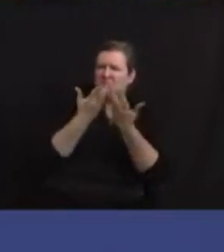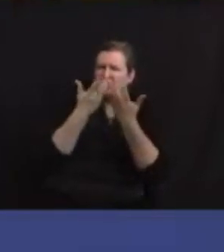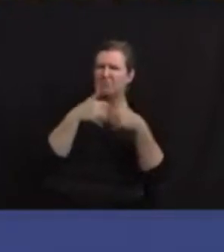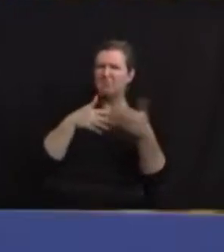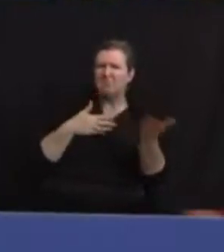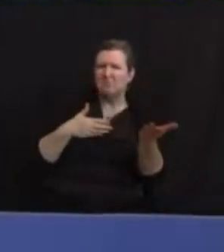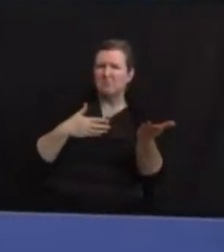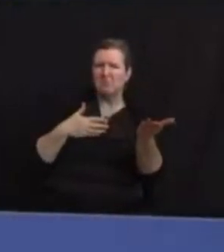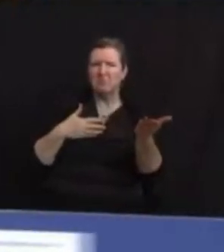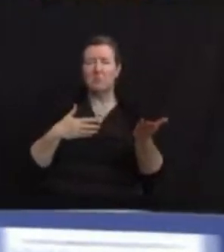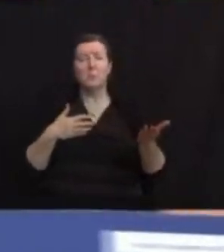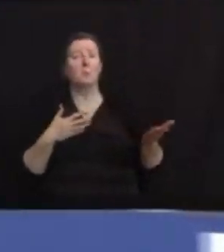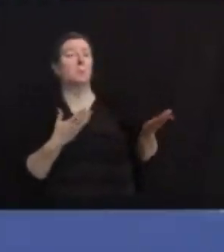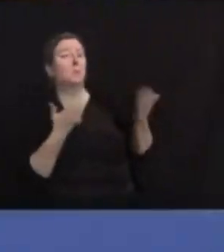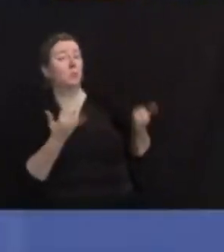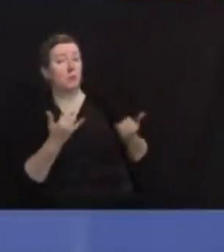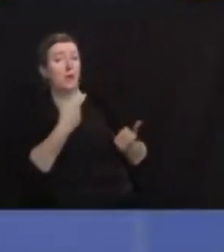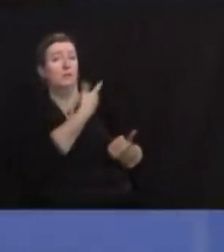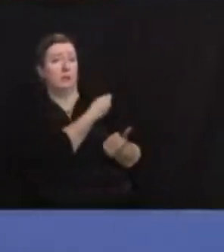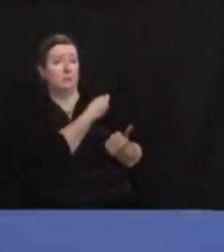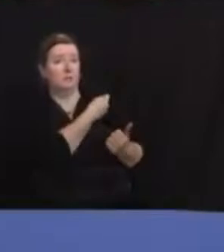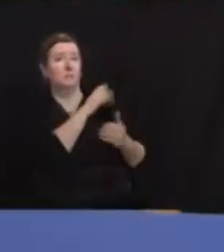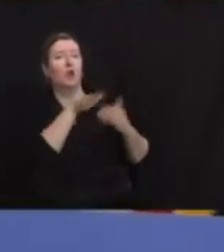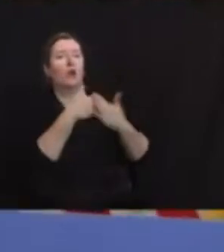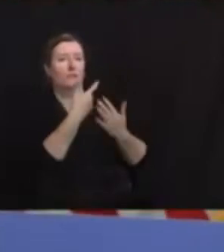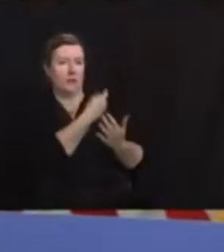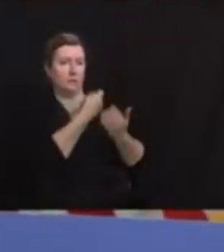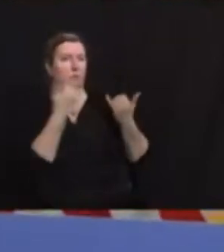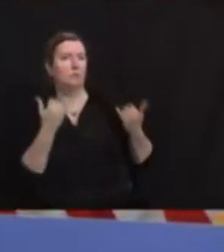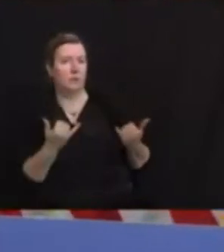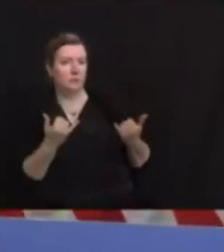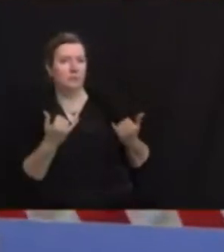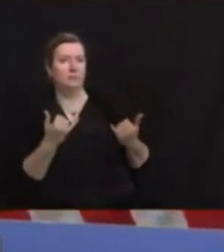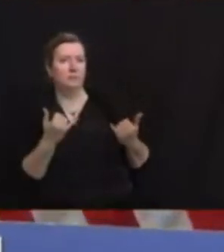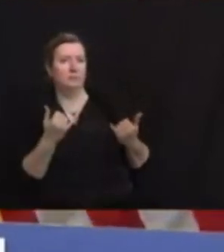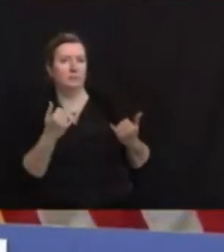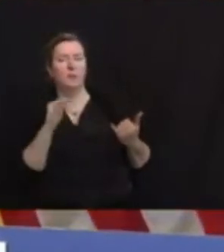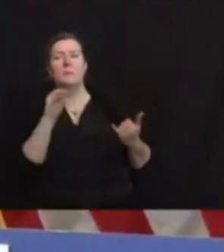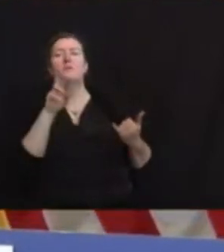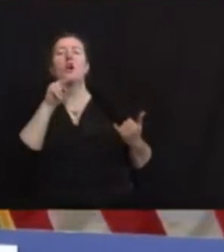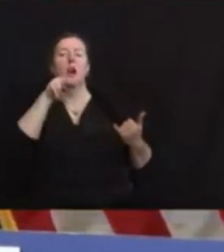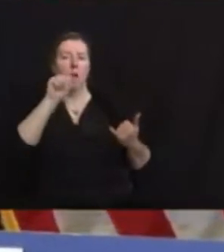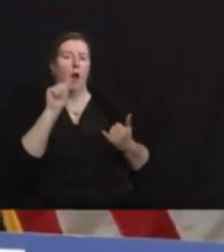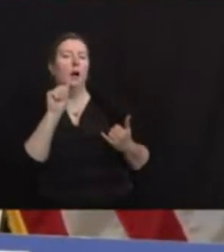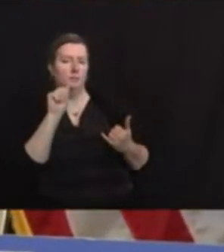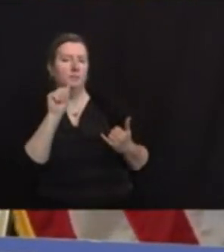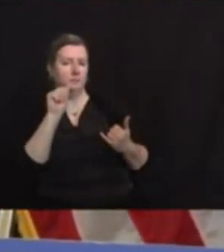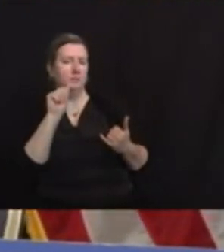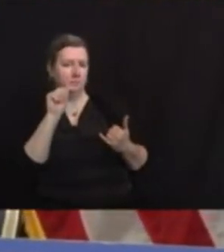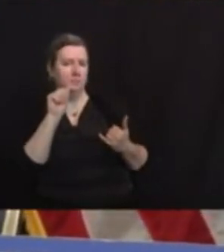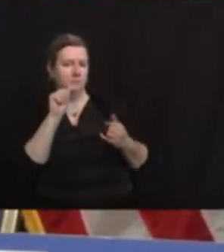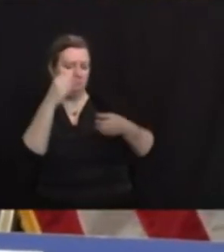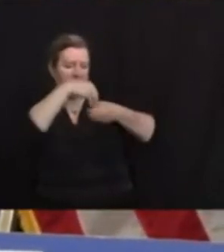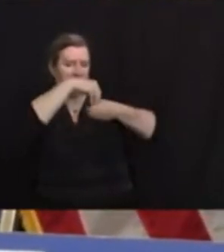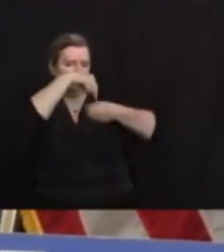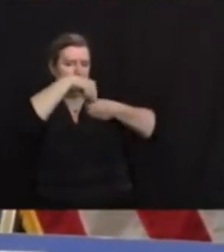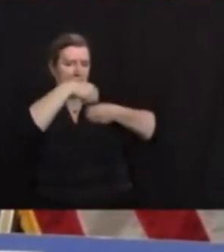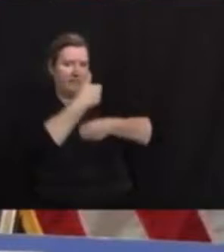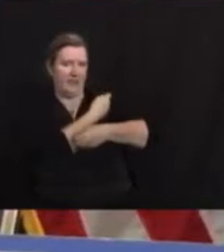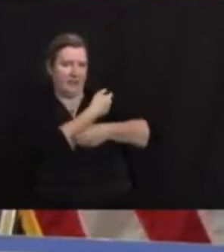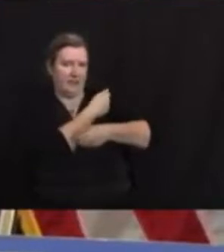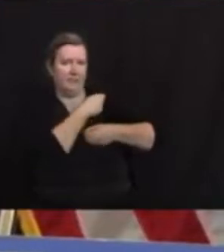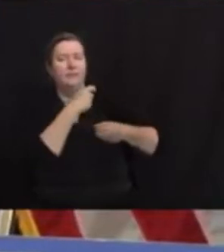current vaccine, all the vaccines right now target the spike antigen. That's the antigen. I'm not sure if that's the question you're asking. But I